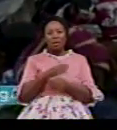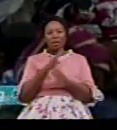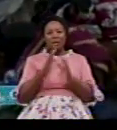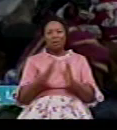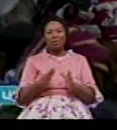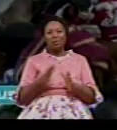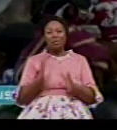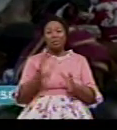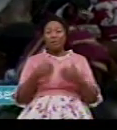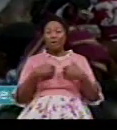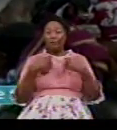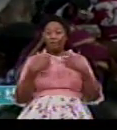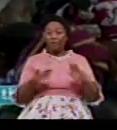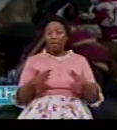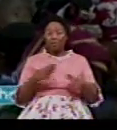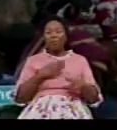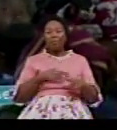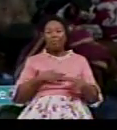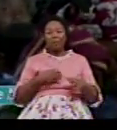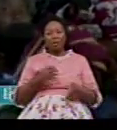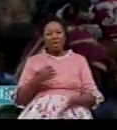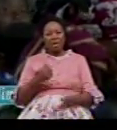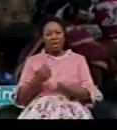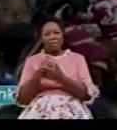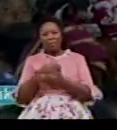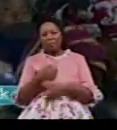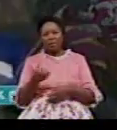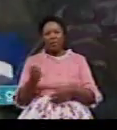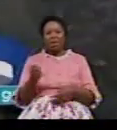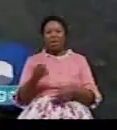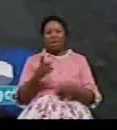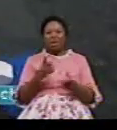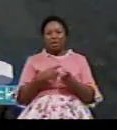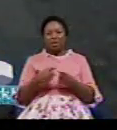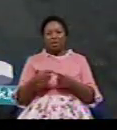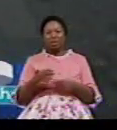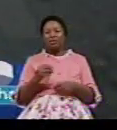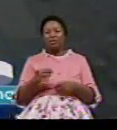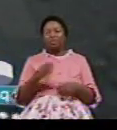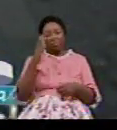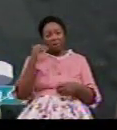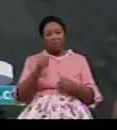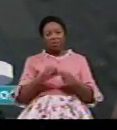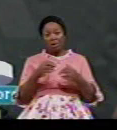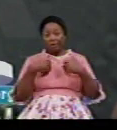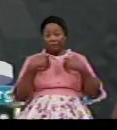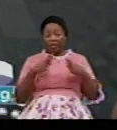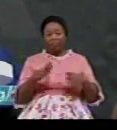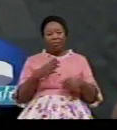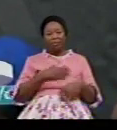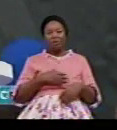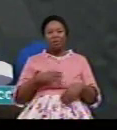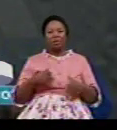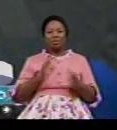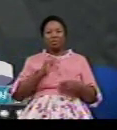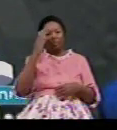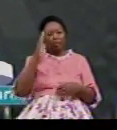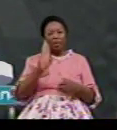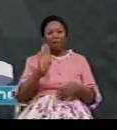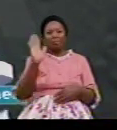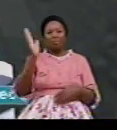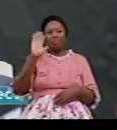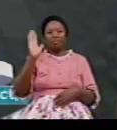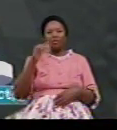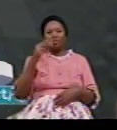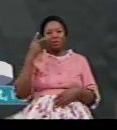by 3 p.m. In a hall, in this compound, in this school compound.